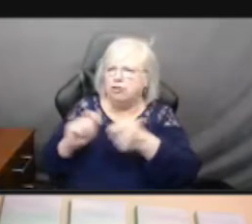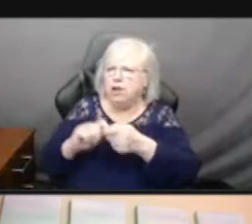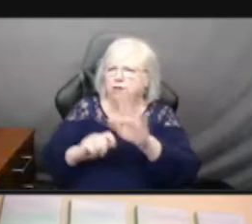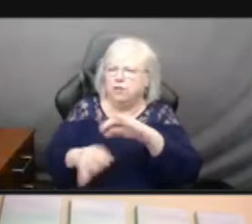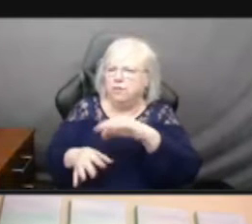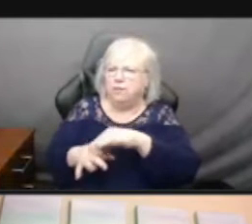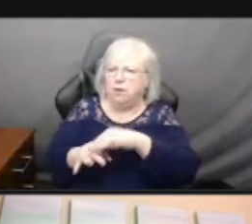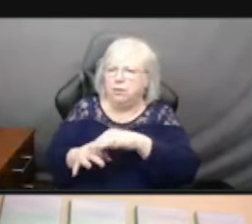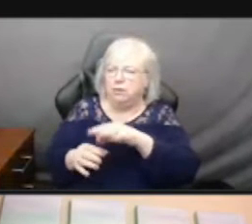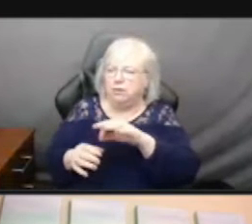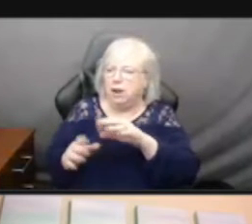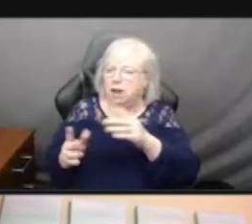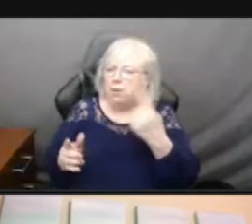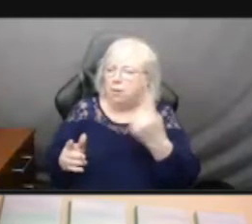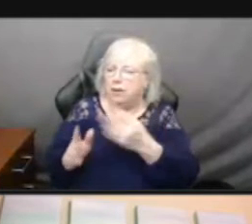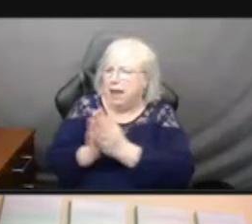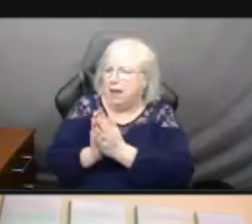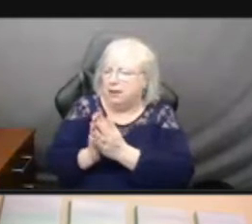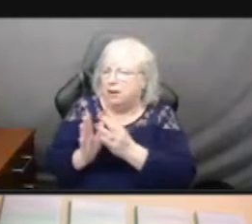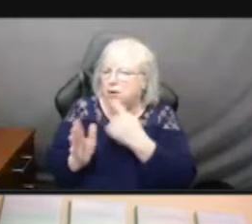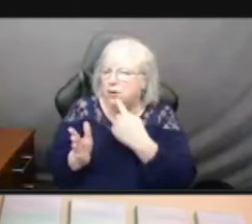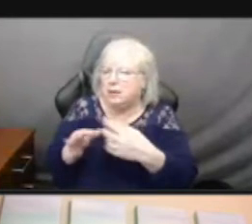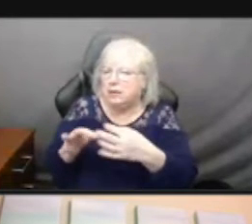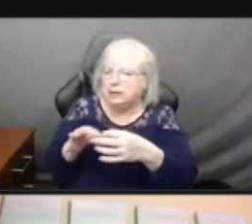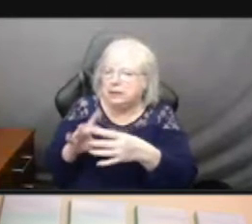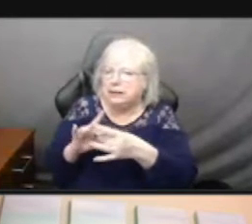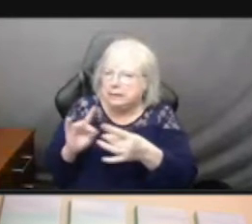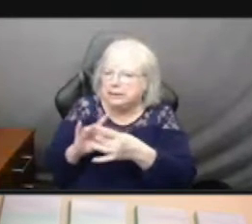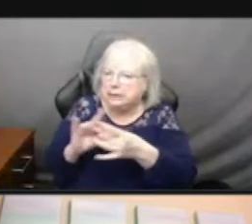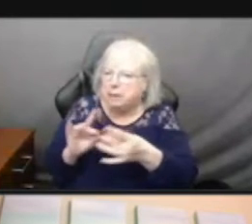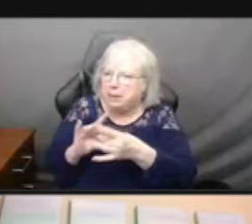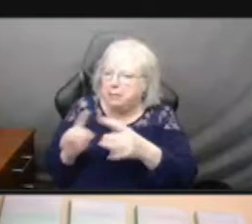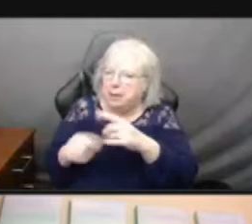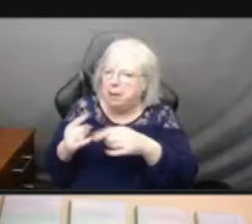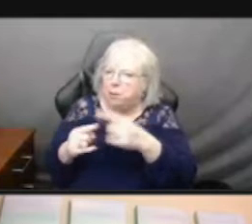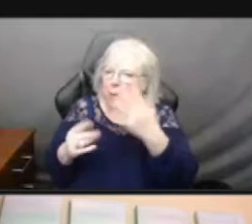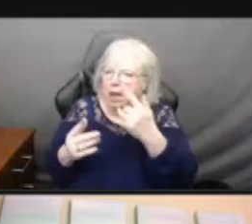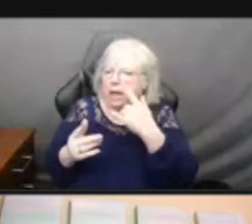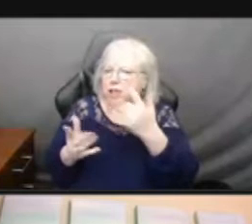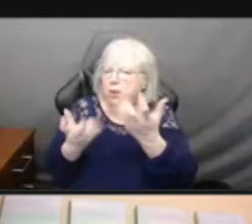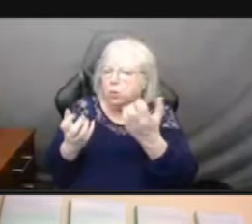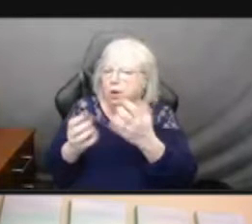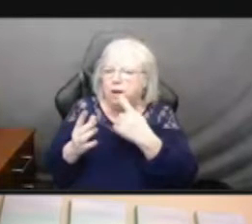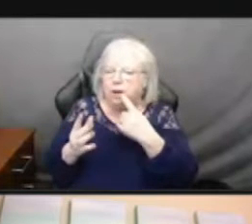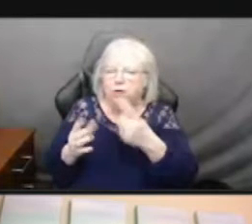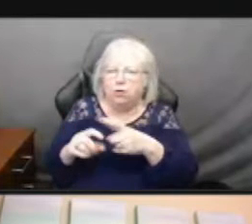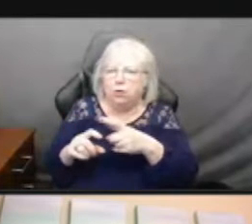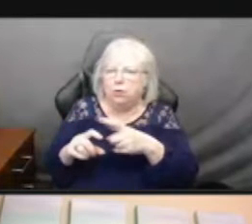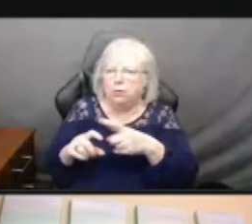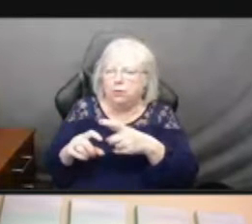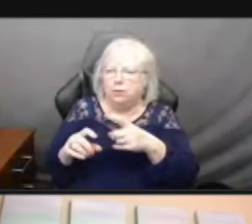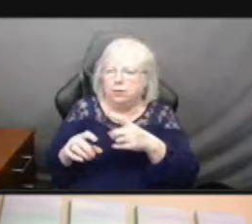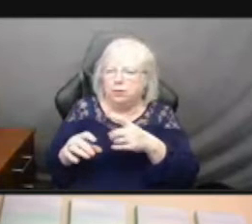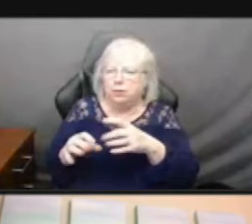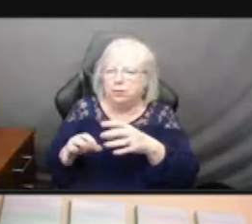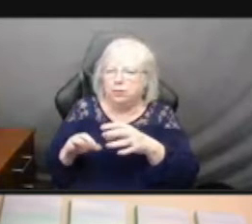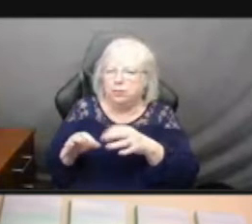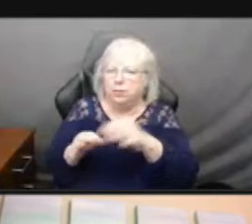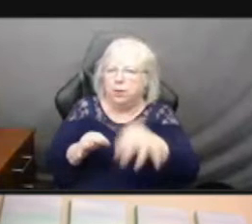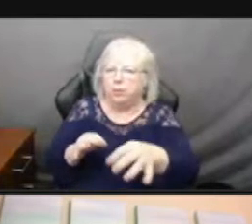Mr. Carpenter. I'm just asking her to talk to my colleague. Sorry. I'm just asking to talk to my colleague about why her position was